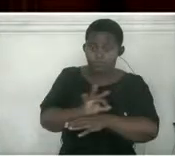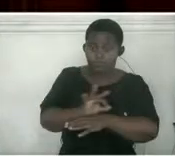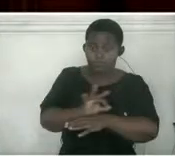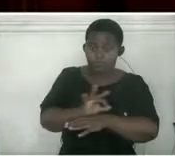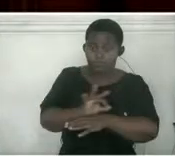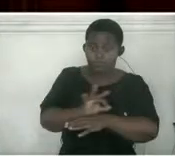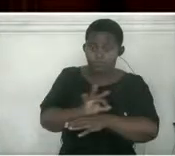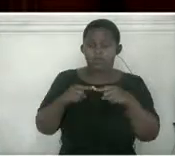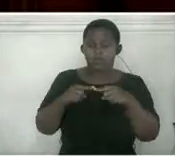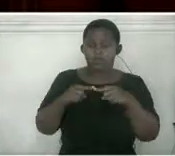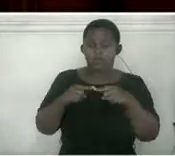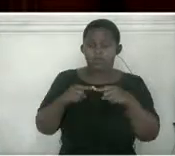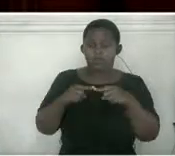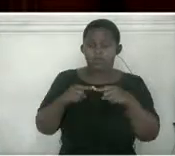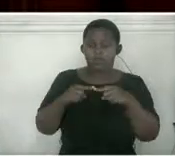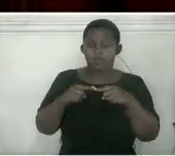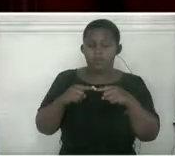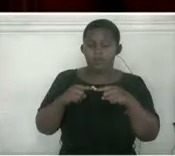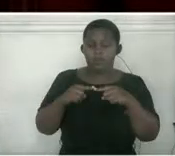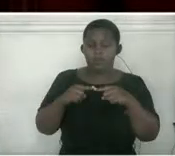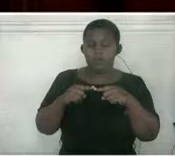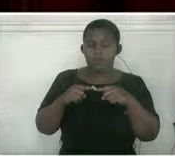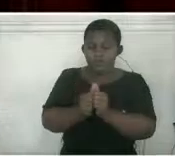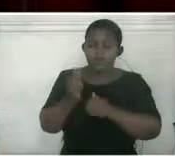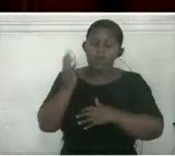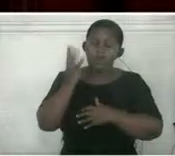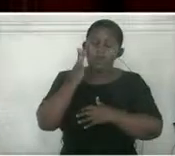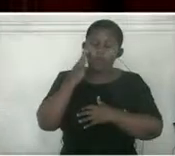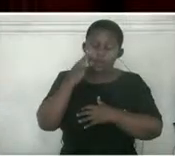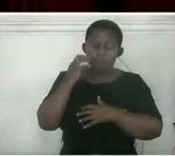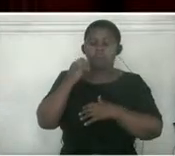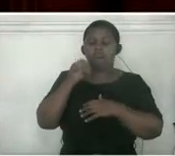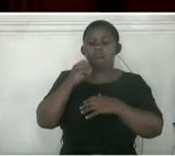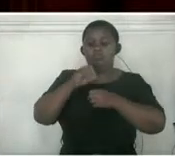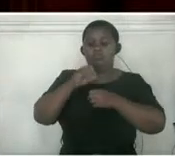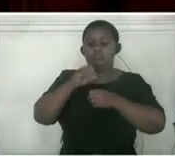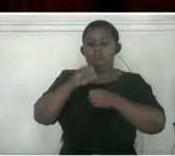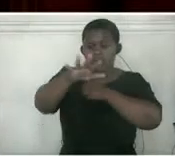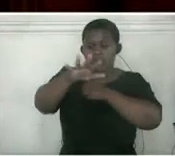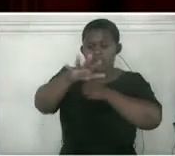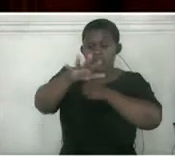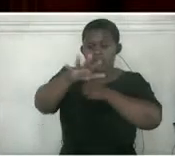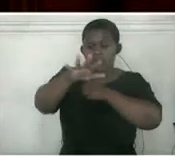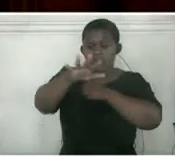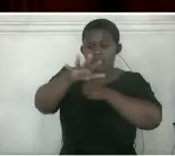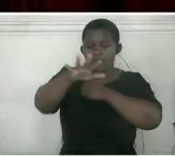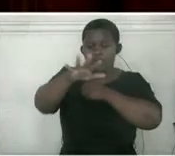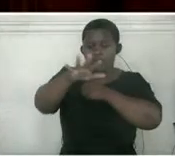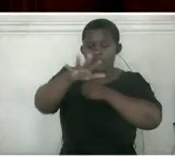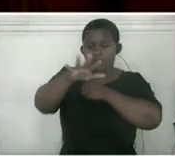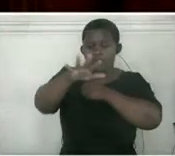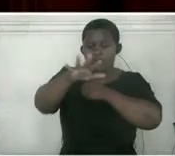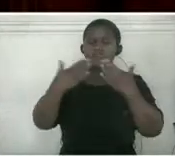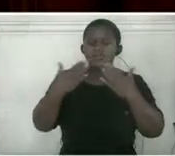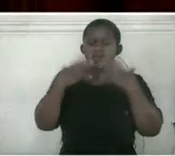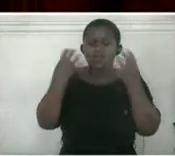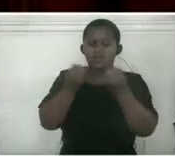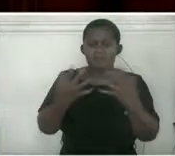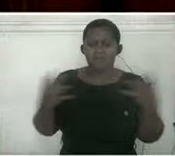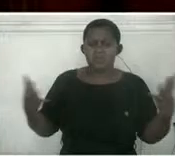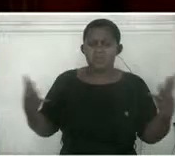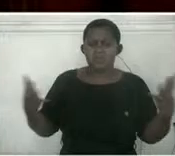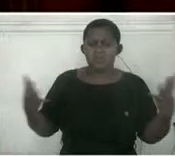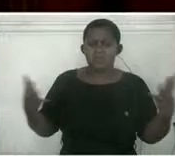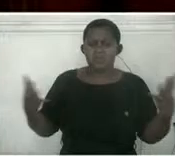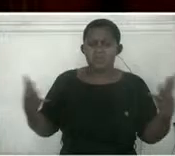partners when the pandemic hit us last year. Masibabonge abaningi abangalahlile